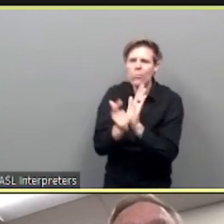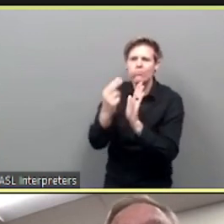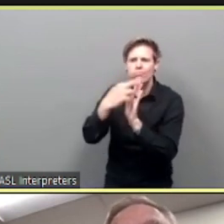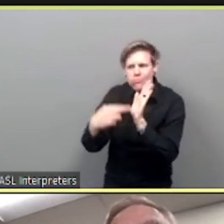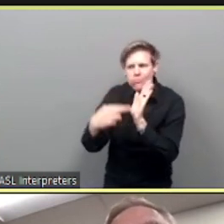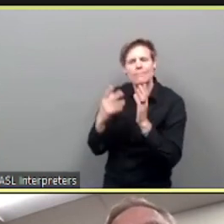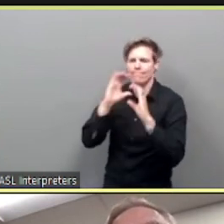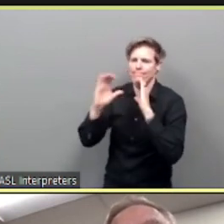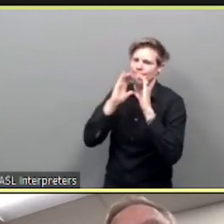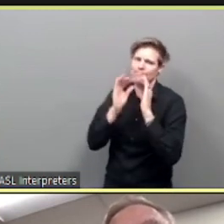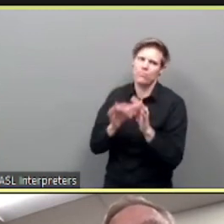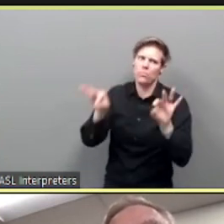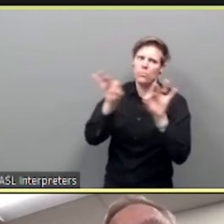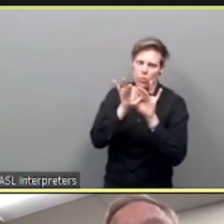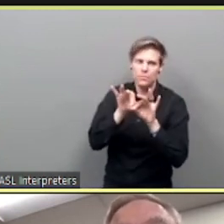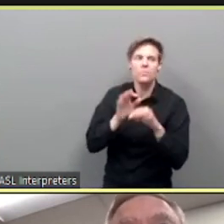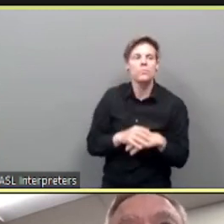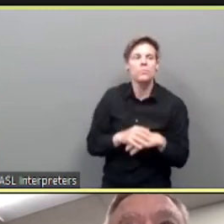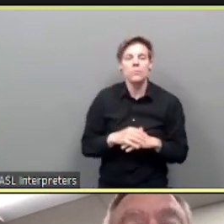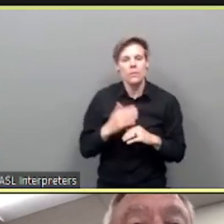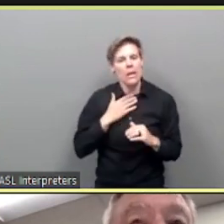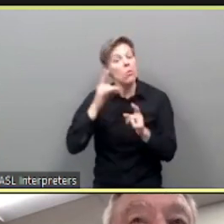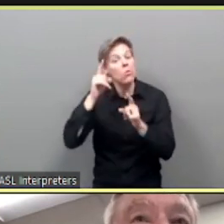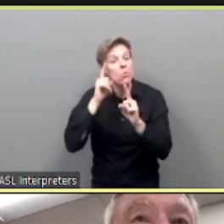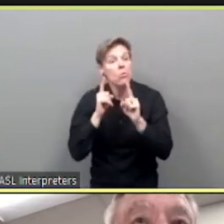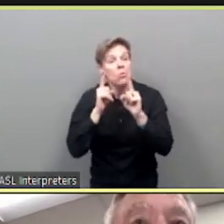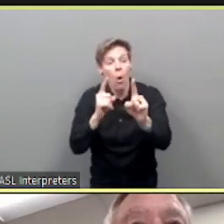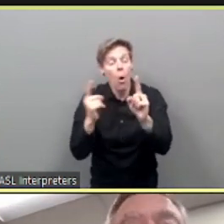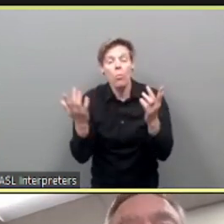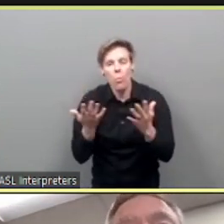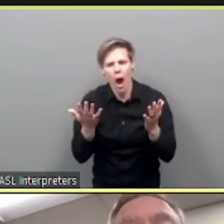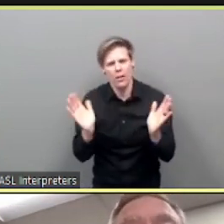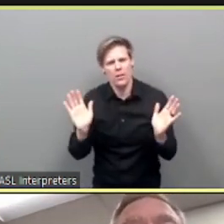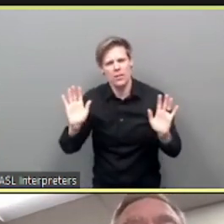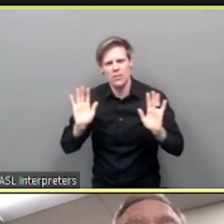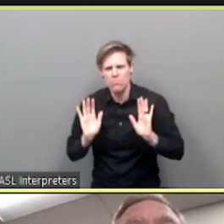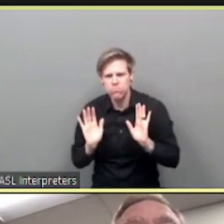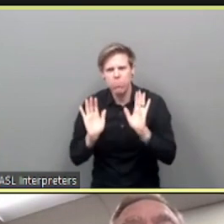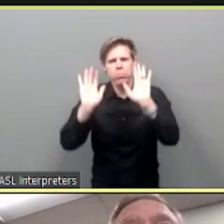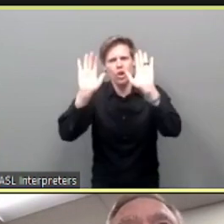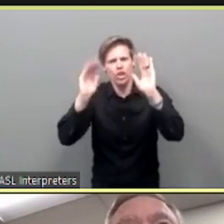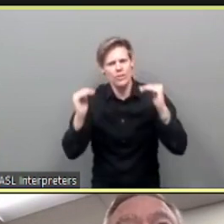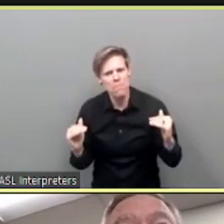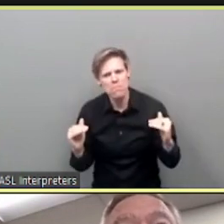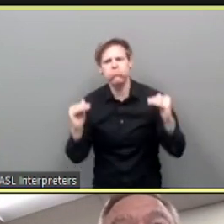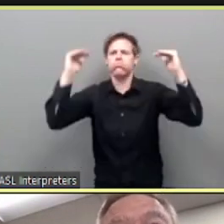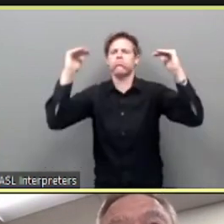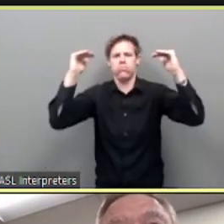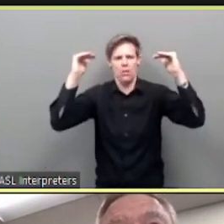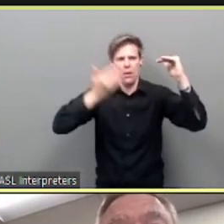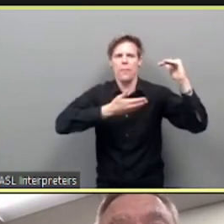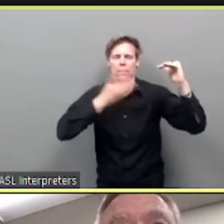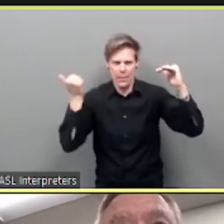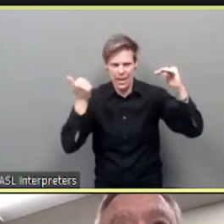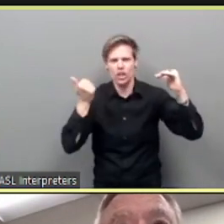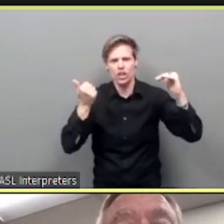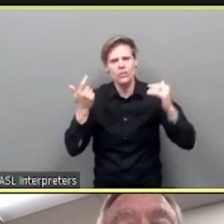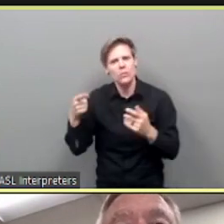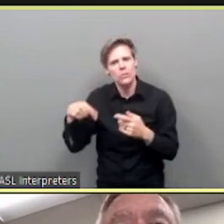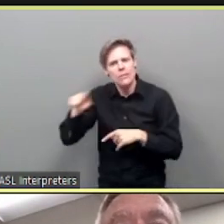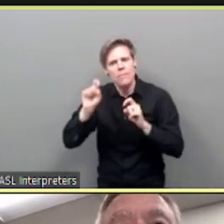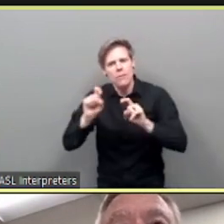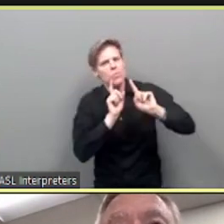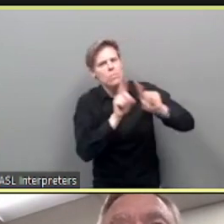to the sum of people who are reporting and people experiencing the consequences of not reporting